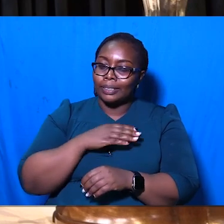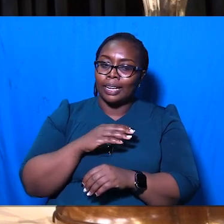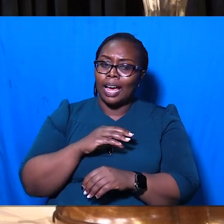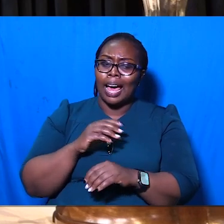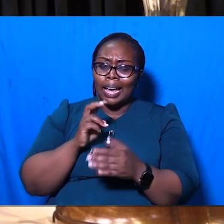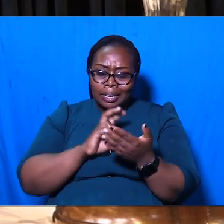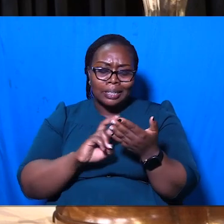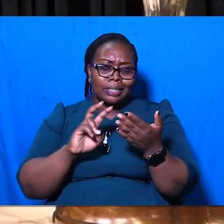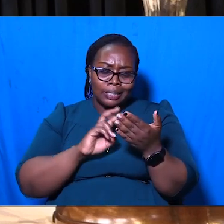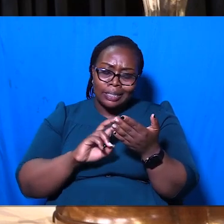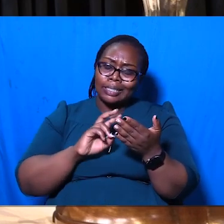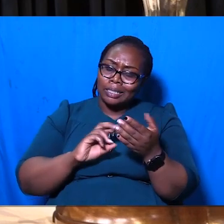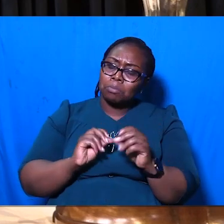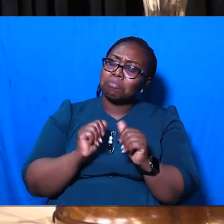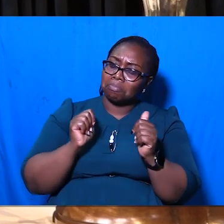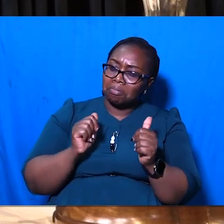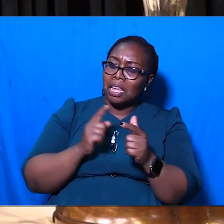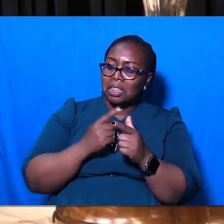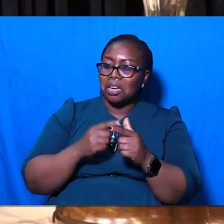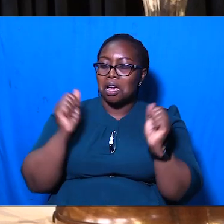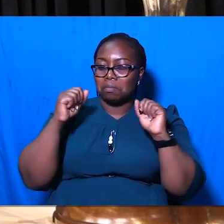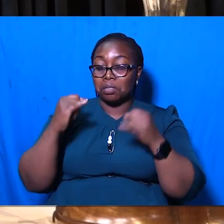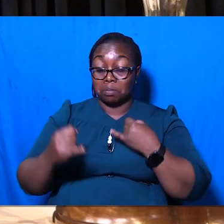so slowly and well, and you'll enjoy it.